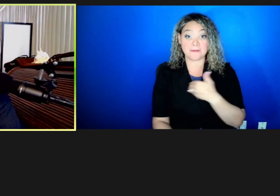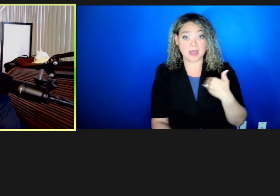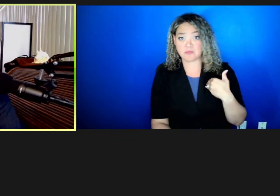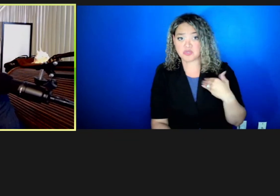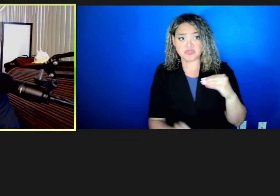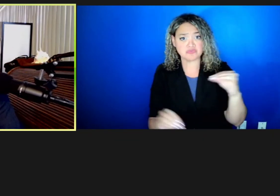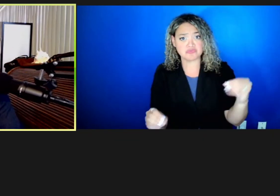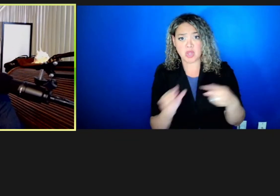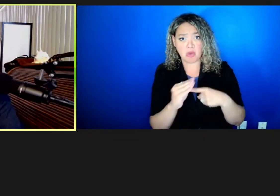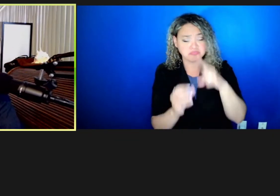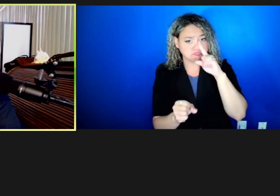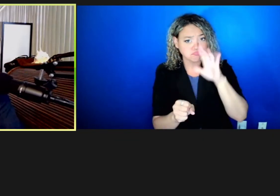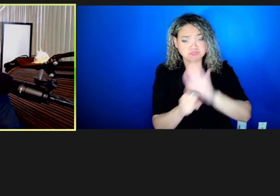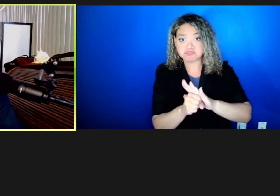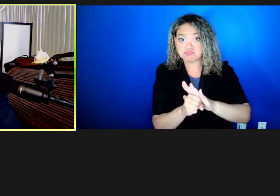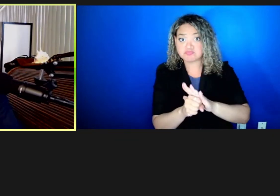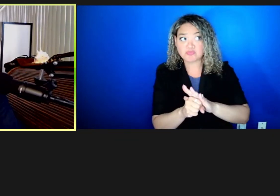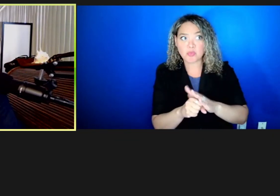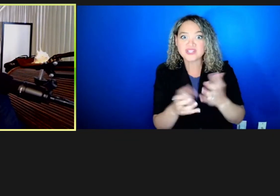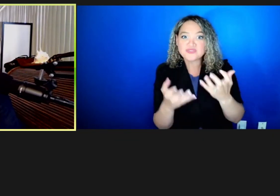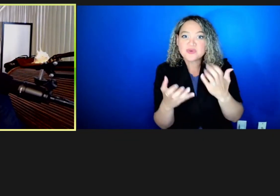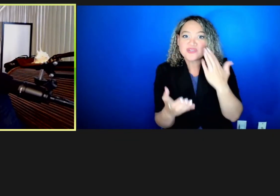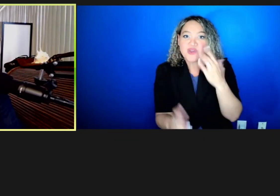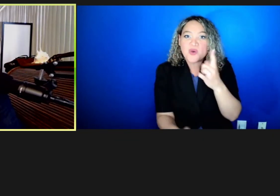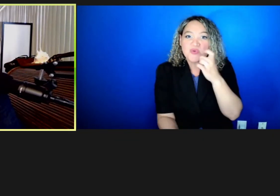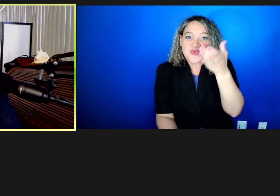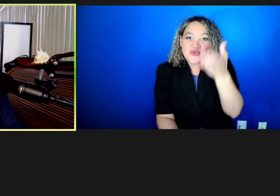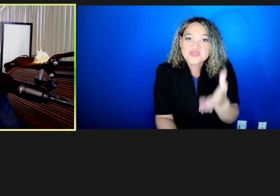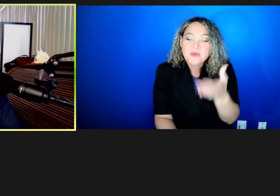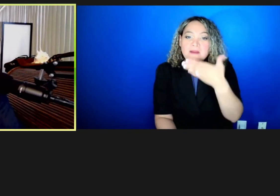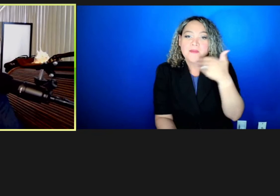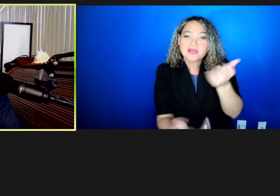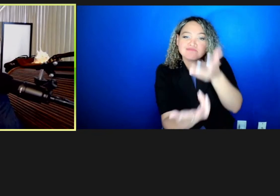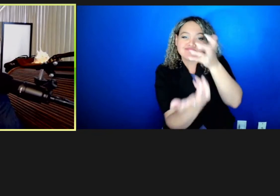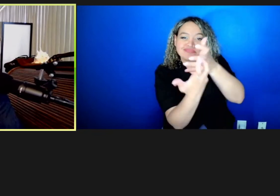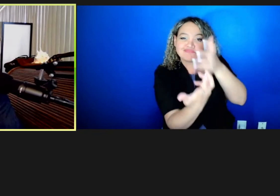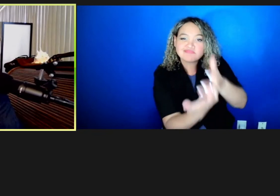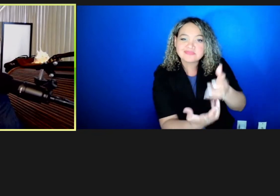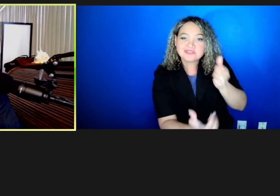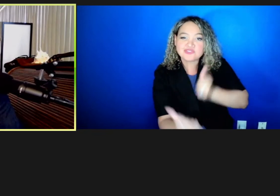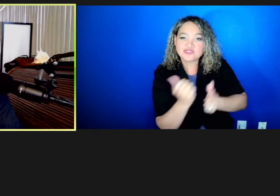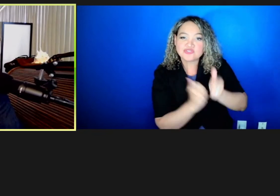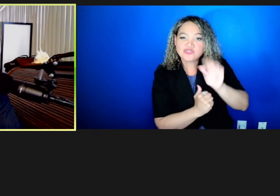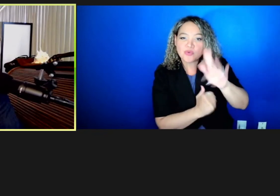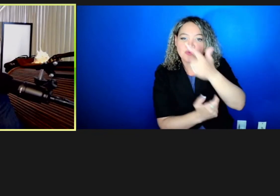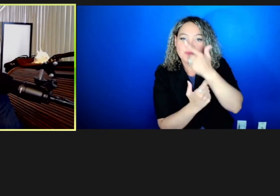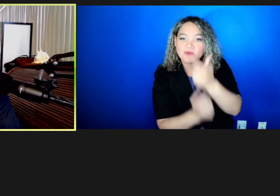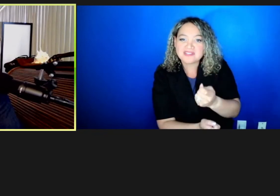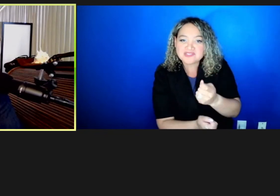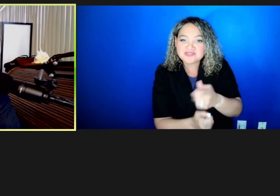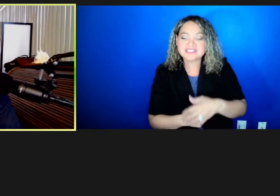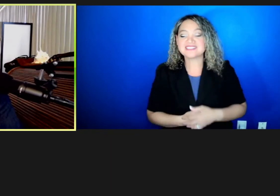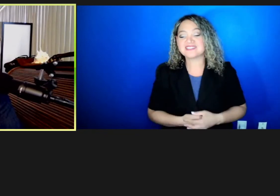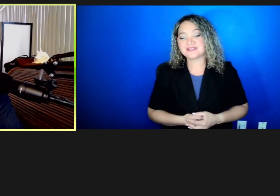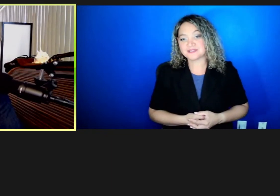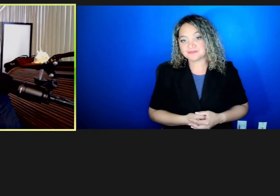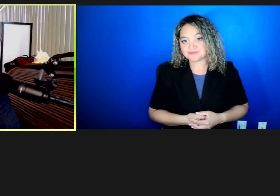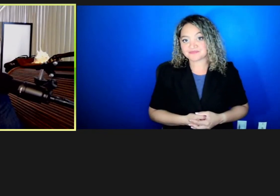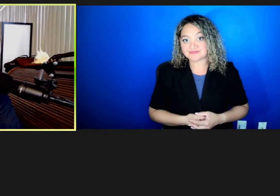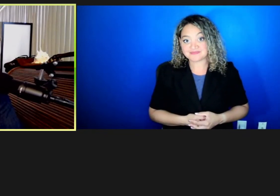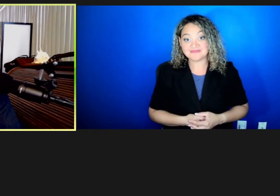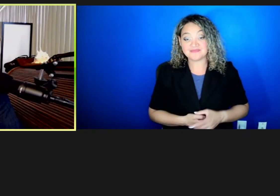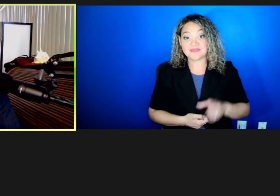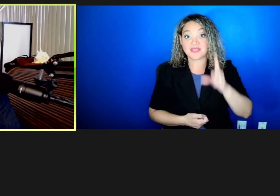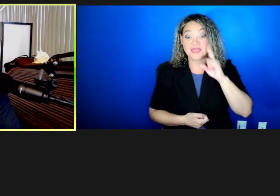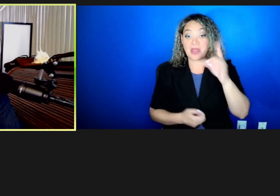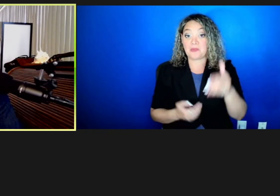obligation, but so we know who you are and we can better tailor what we do to who our audience is. And that'll be coming